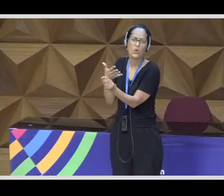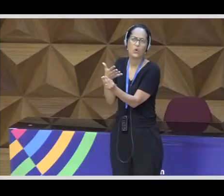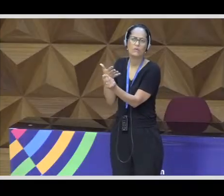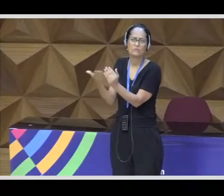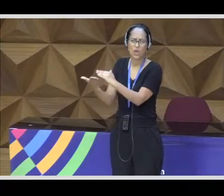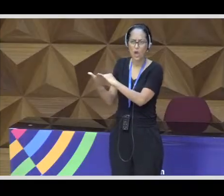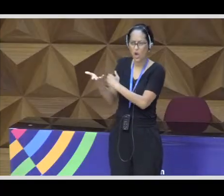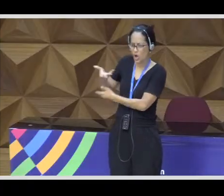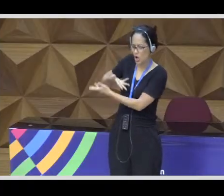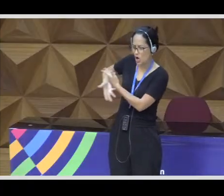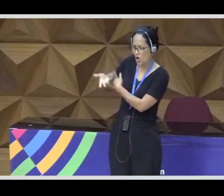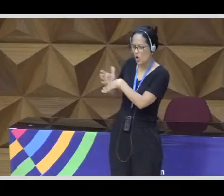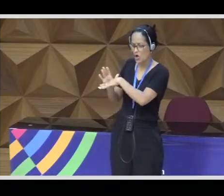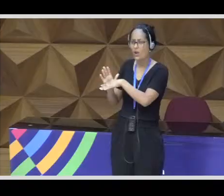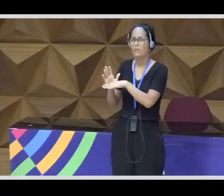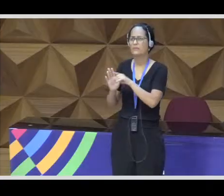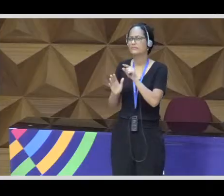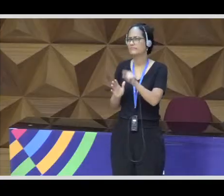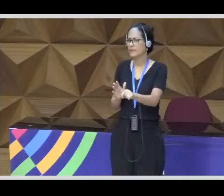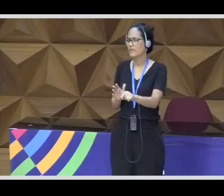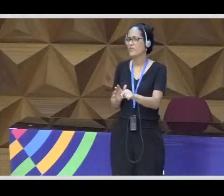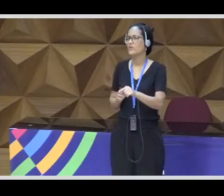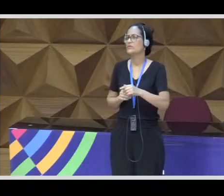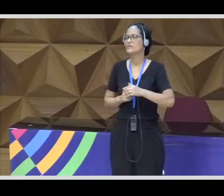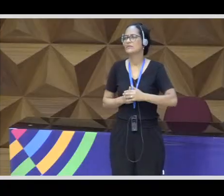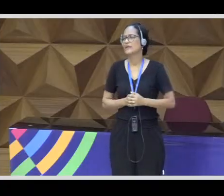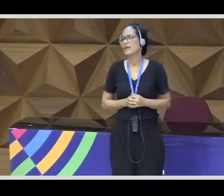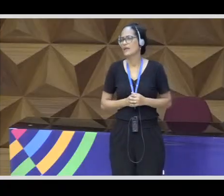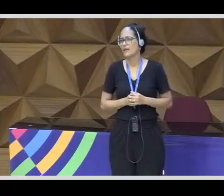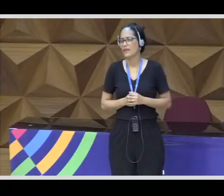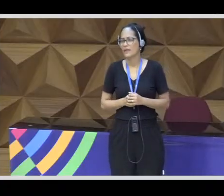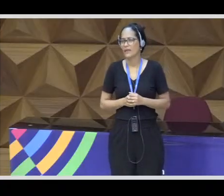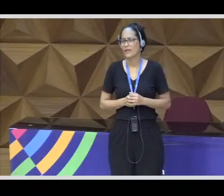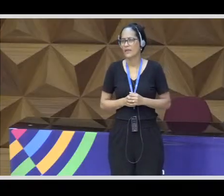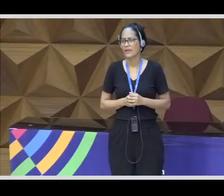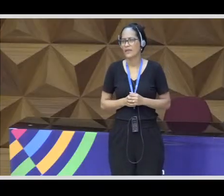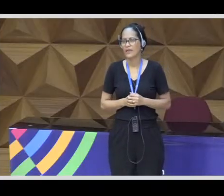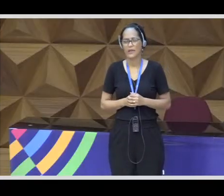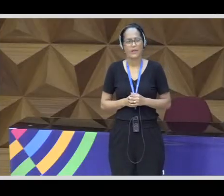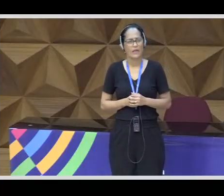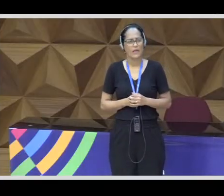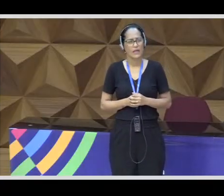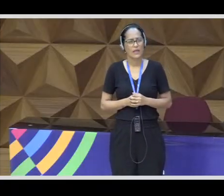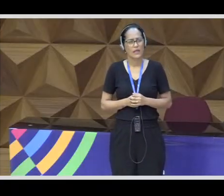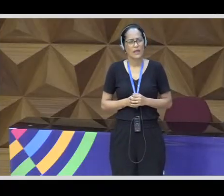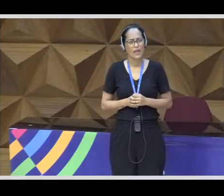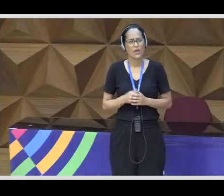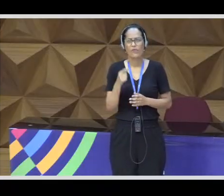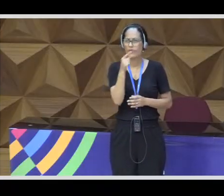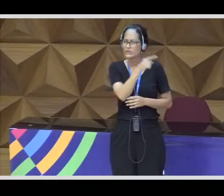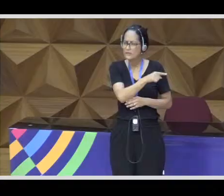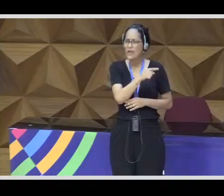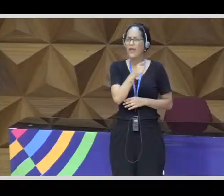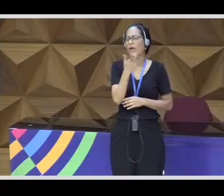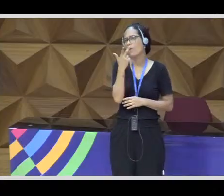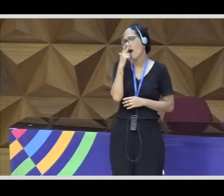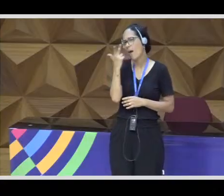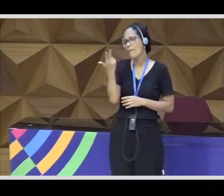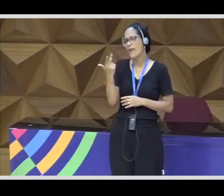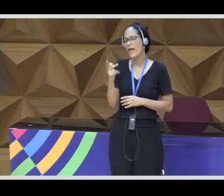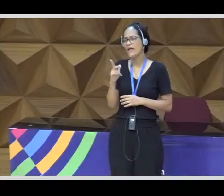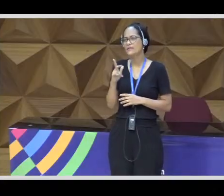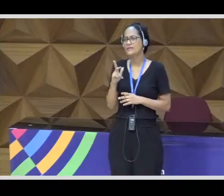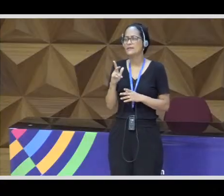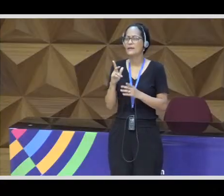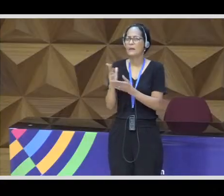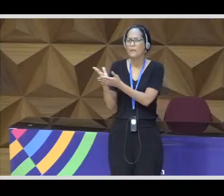exactly. So did you do a slicing of that? And I was wondering, like a kind of, in work, for instance, could be reading or typing, or also